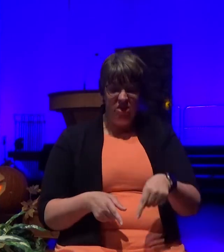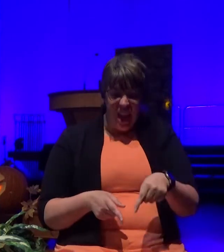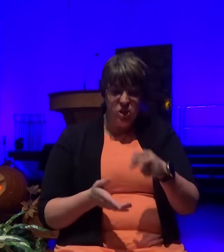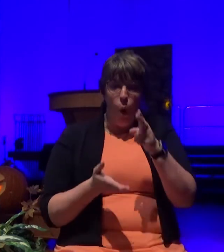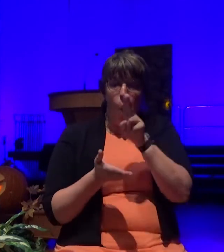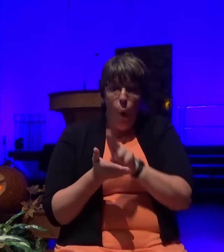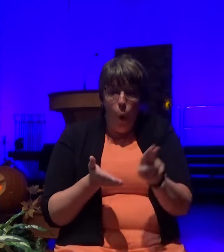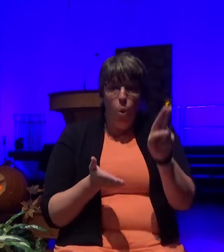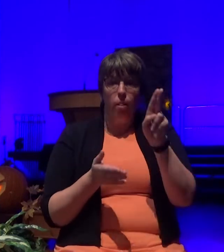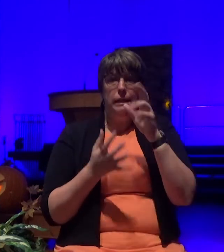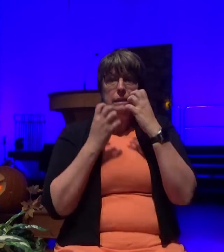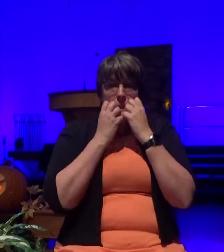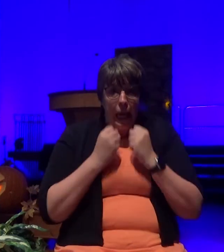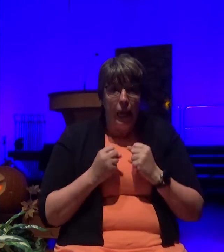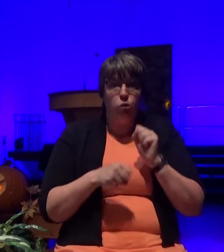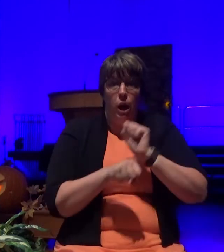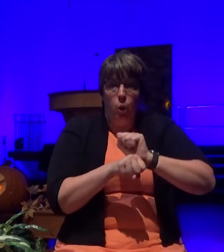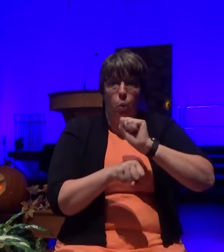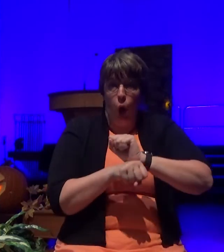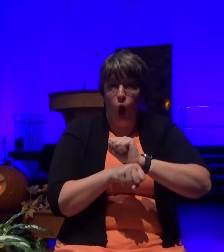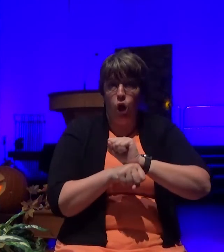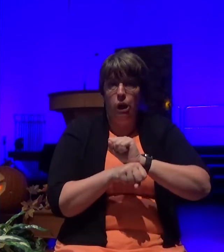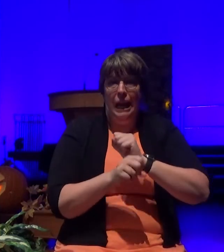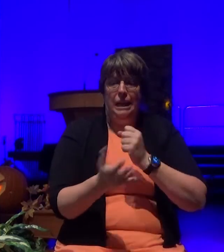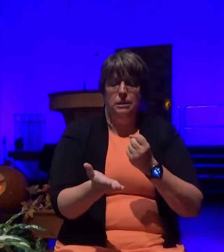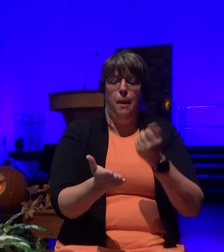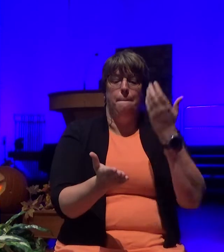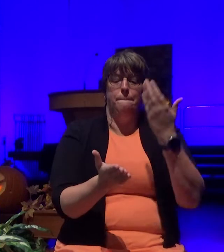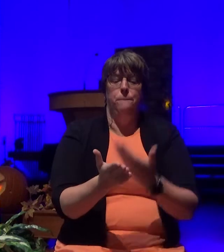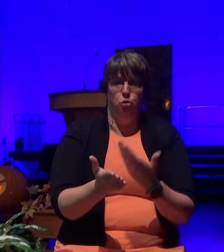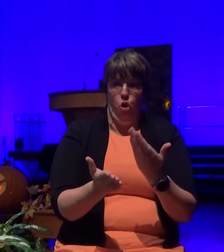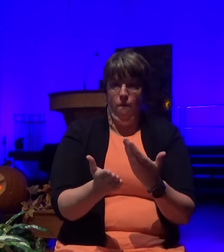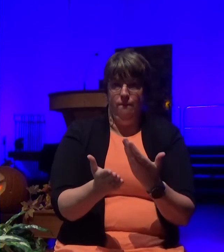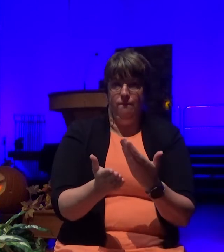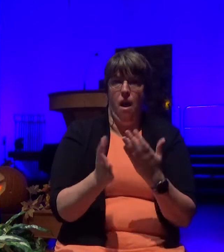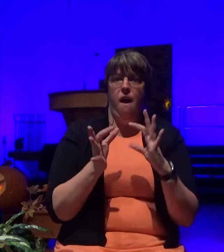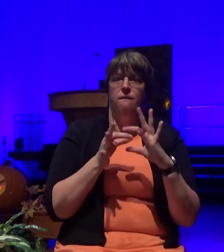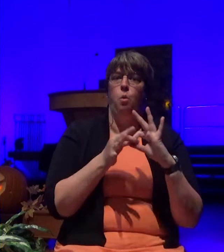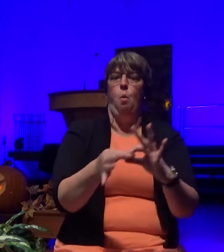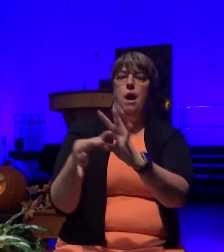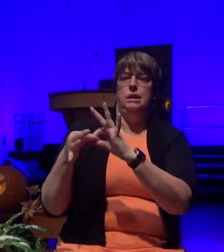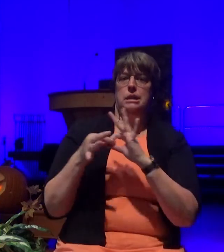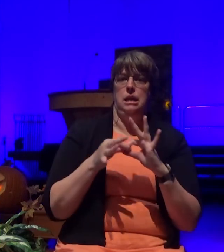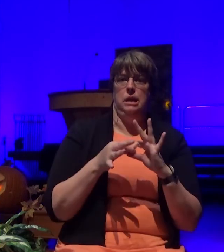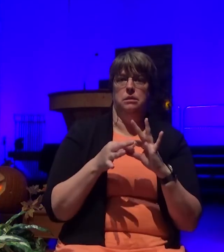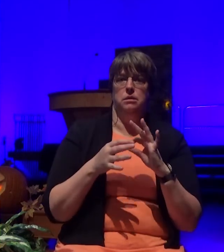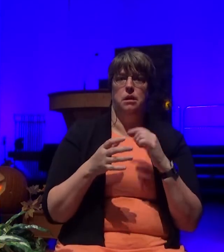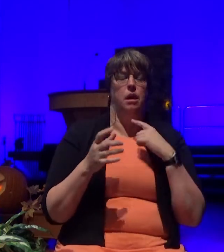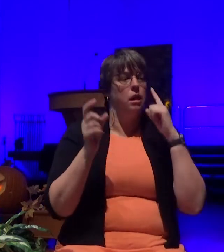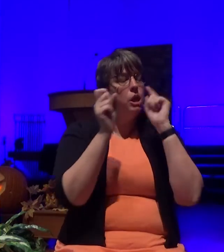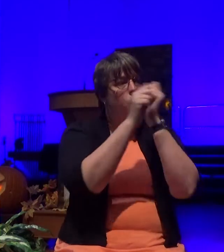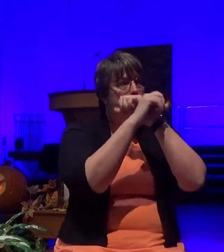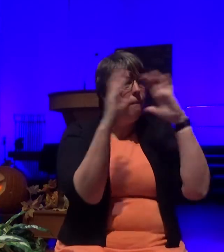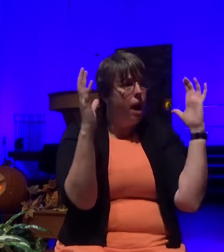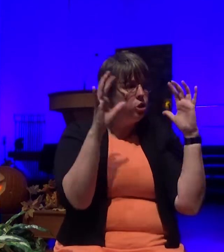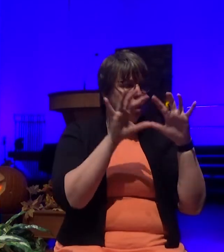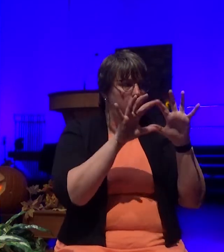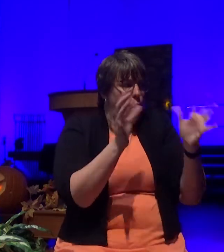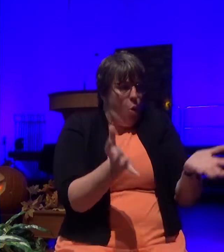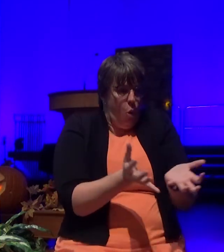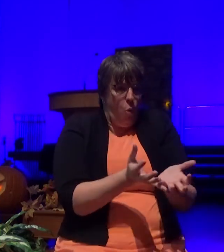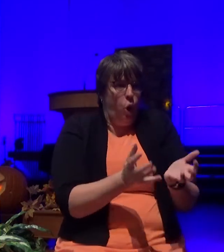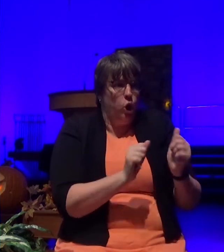I do is to the proof of oneness. Imagine a world where we all